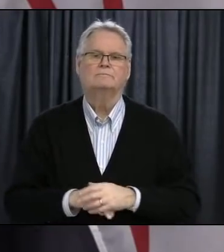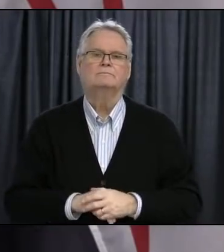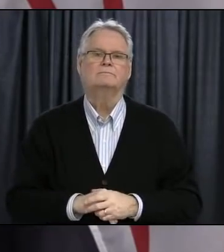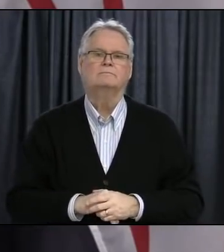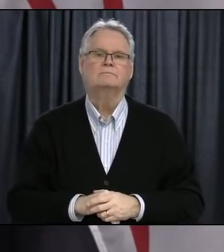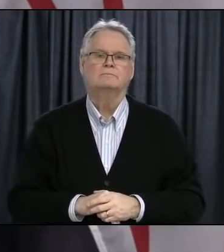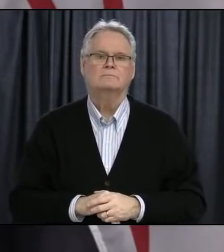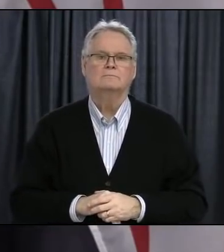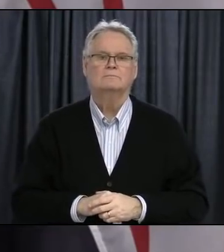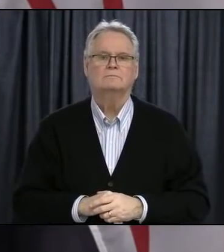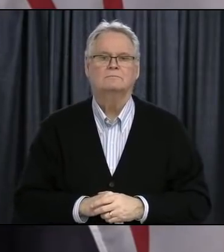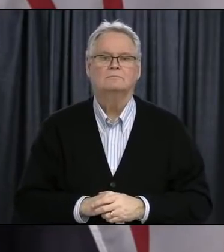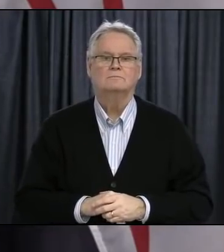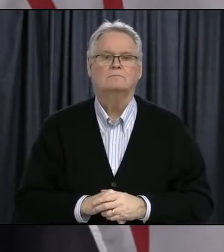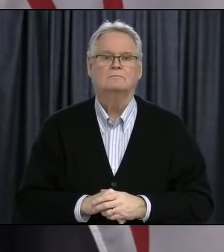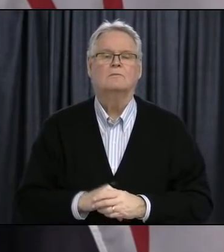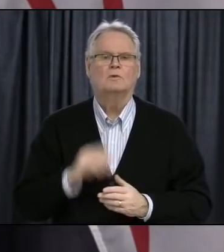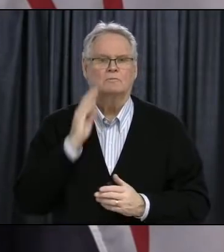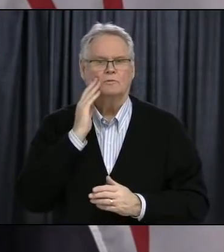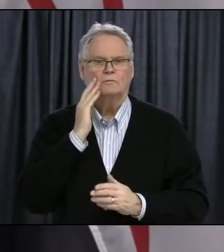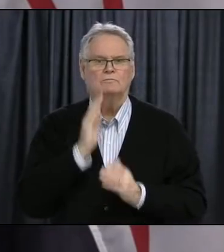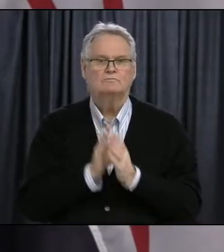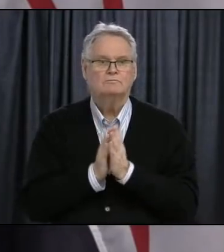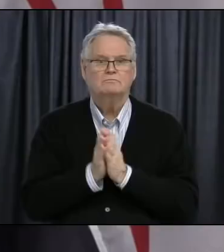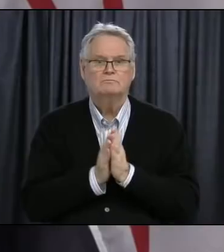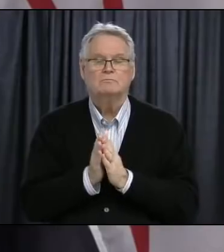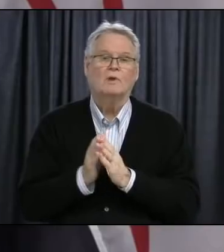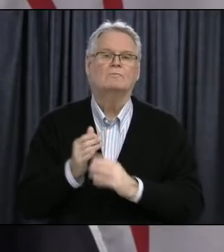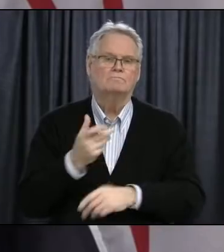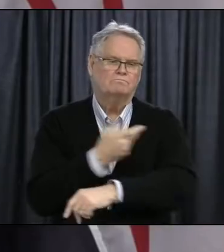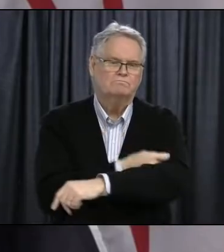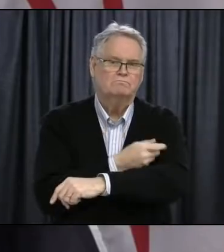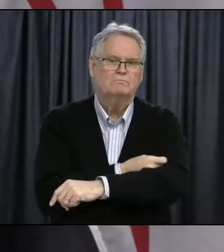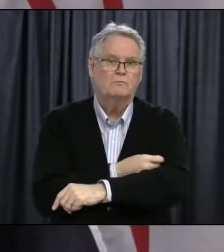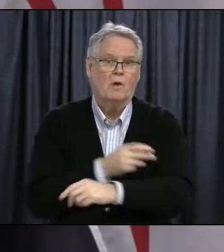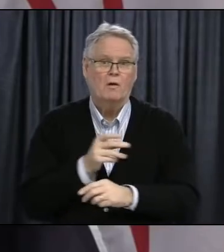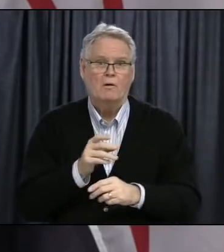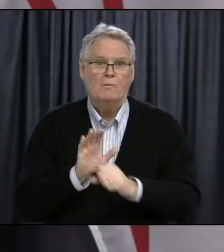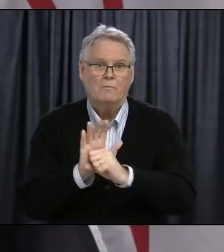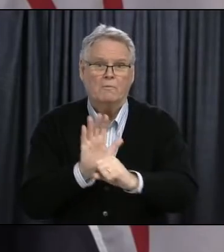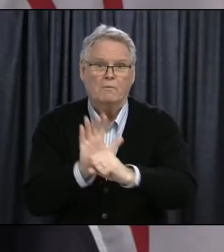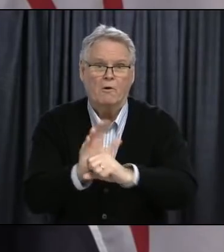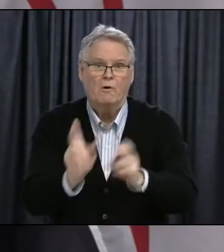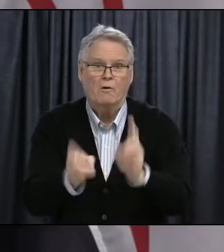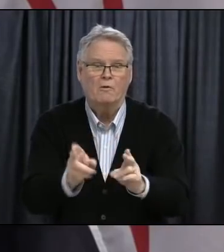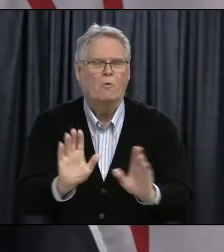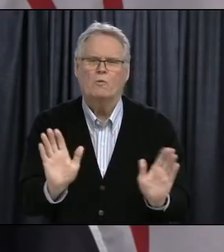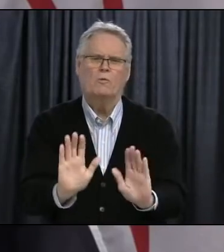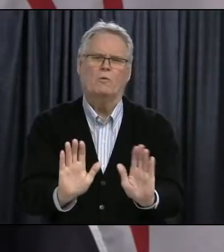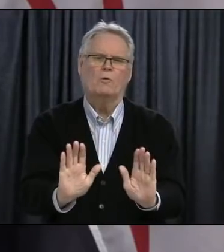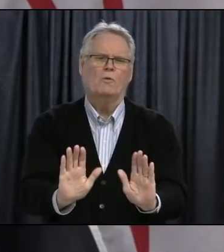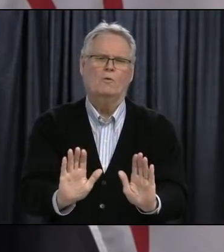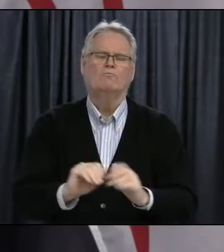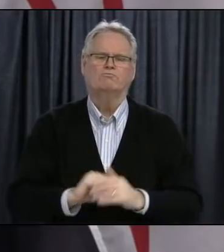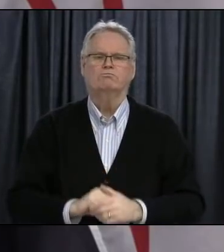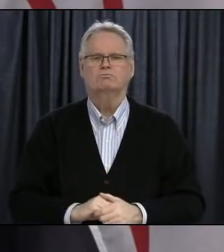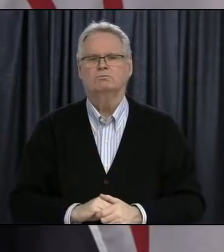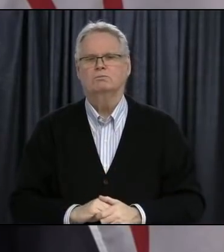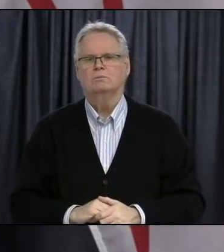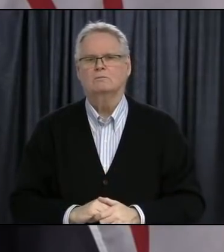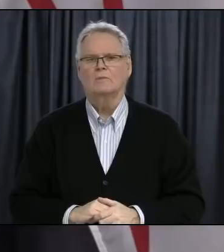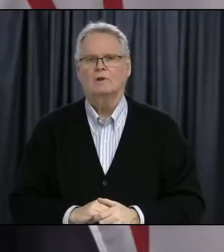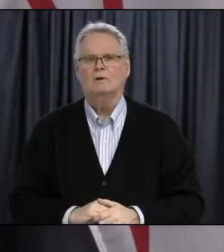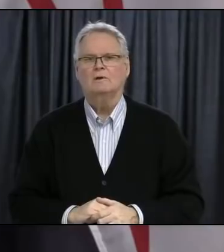to register, there is no need to rush. While it is important to pre-register, it will not determine your place in line to receive